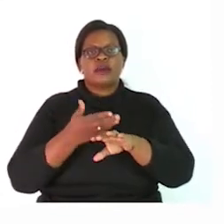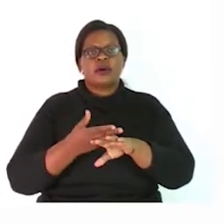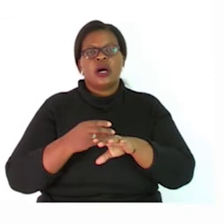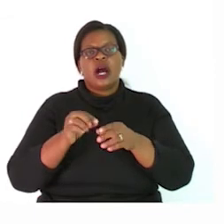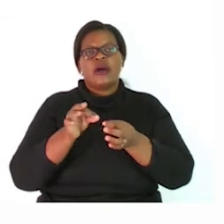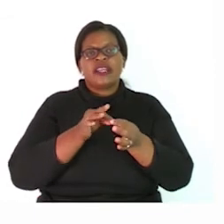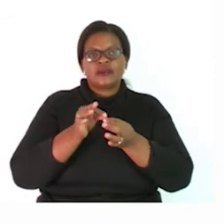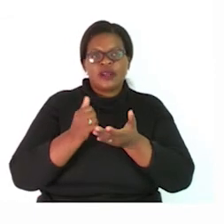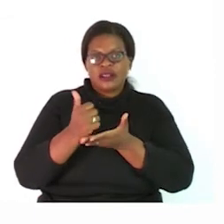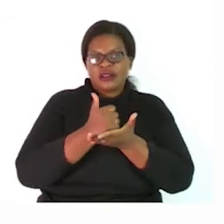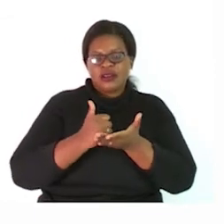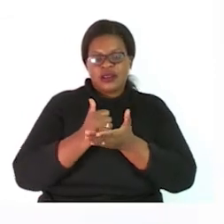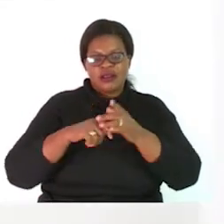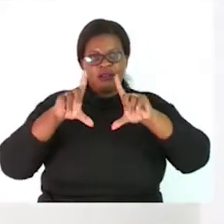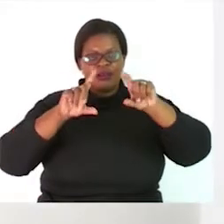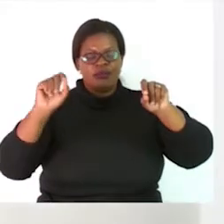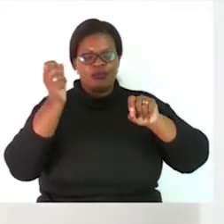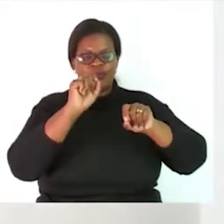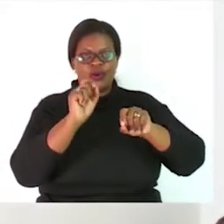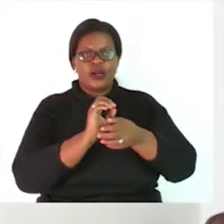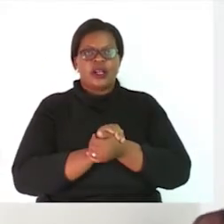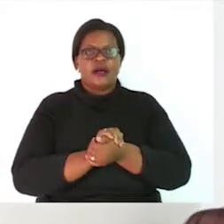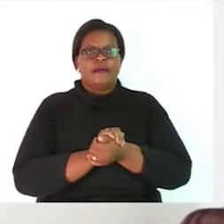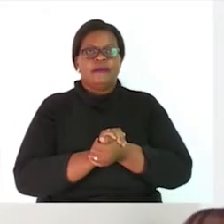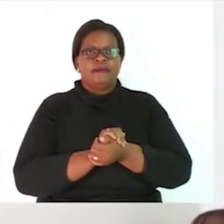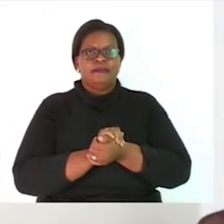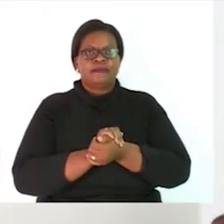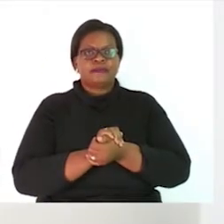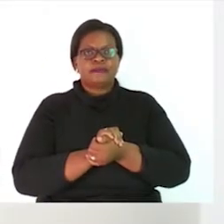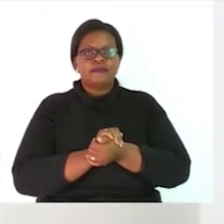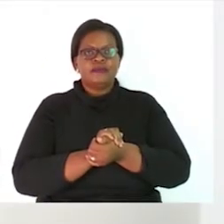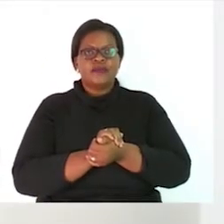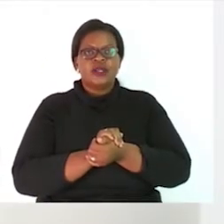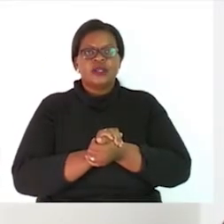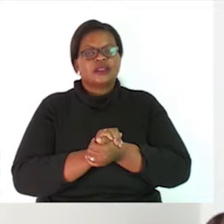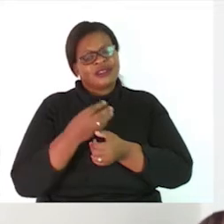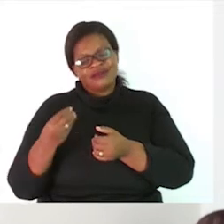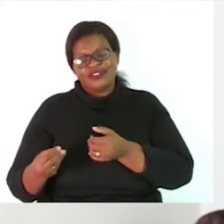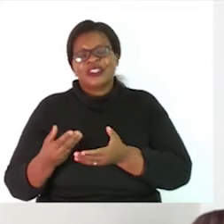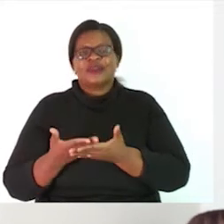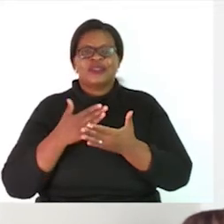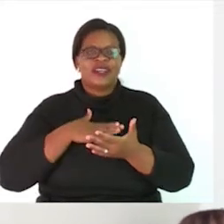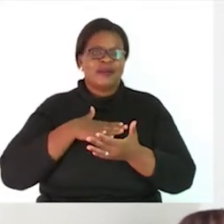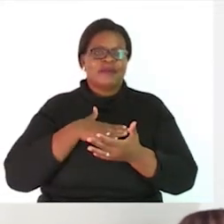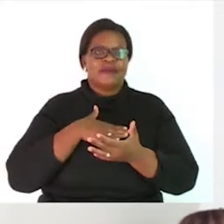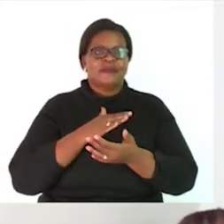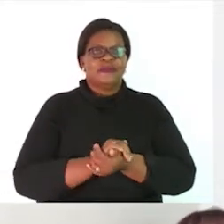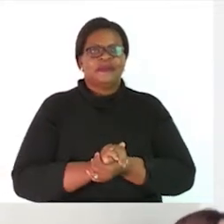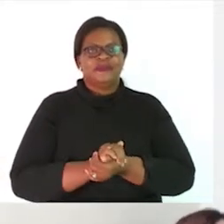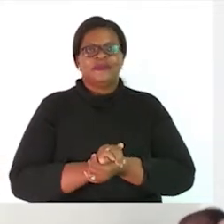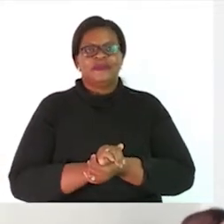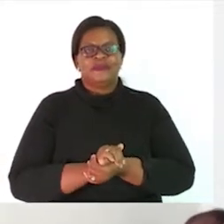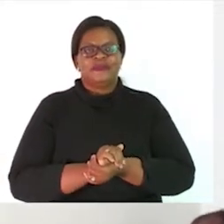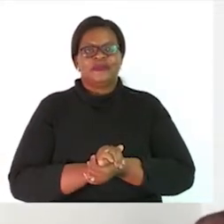board now. Let's go to the board. And Pomweni is here to assist me. So